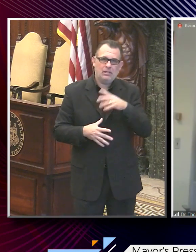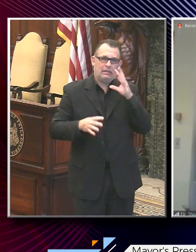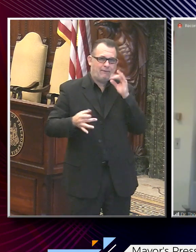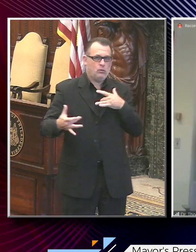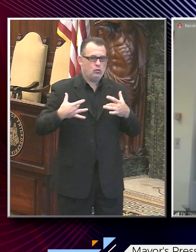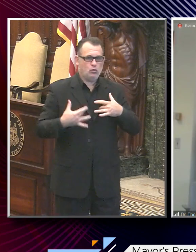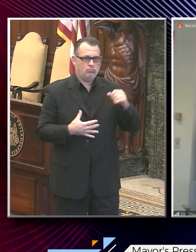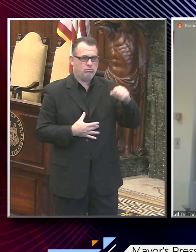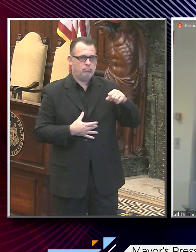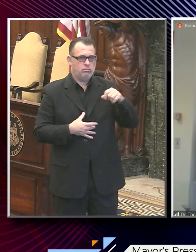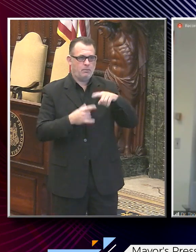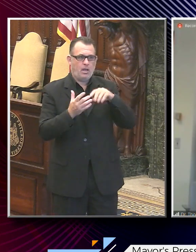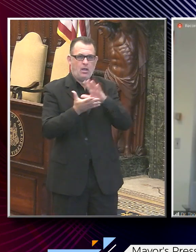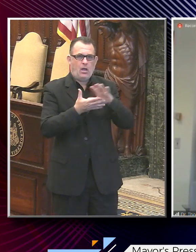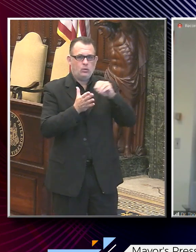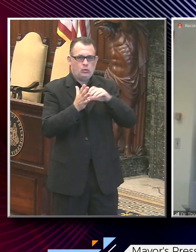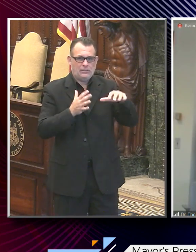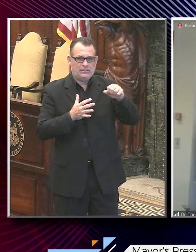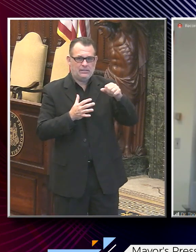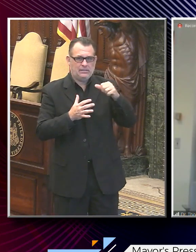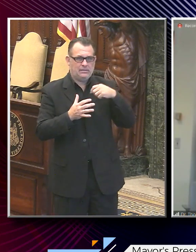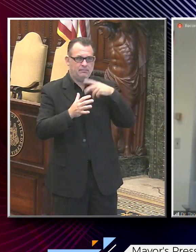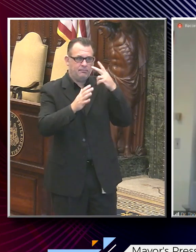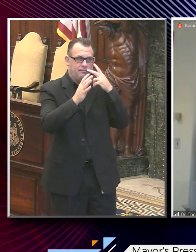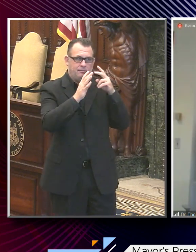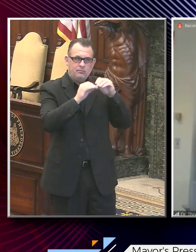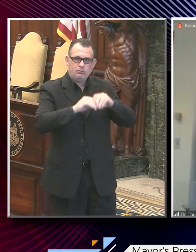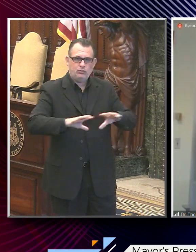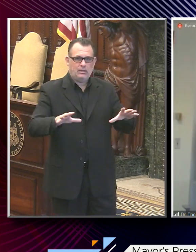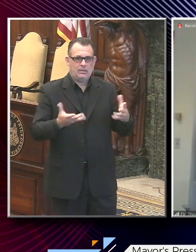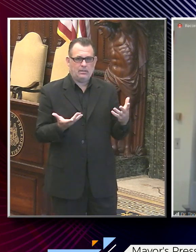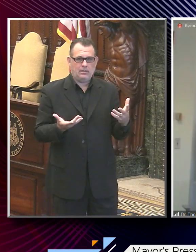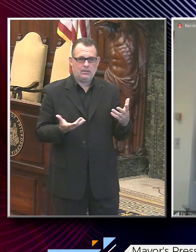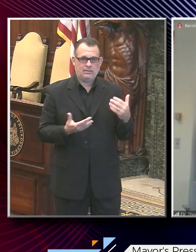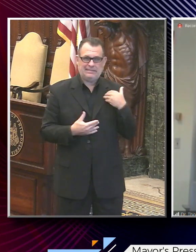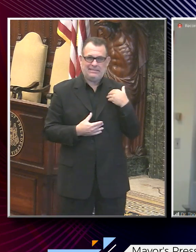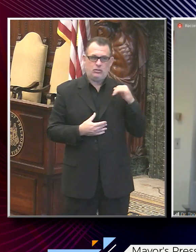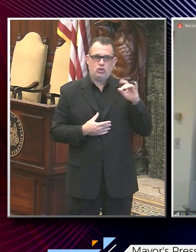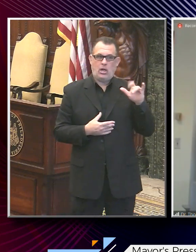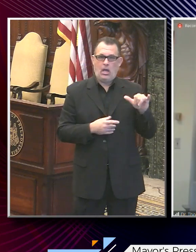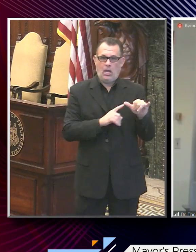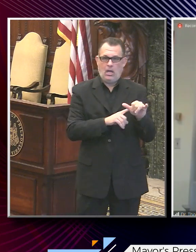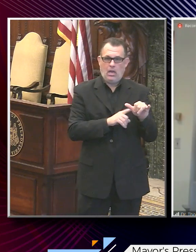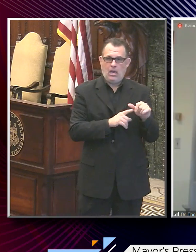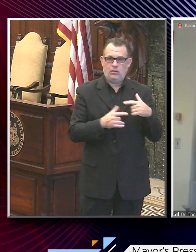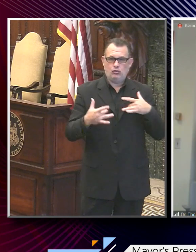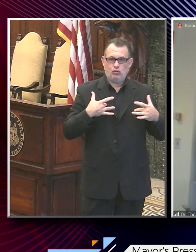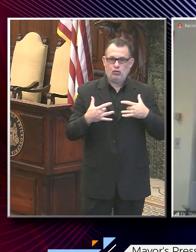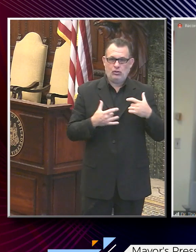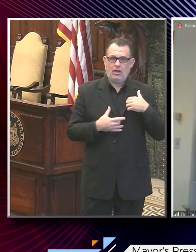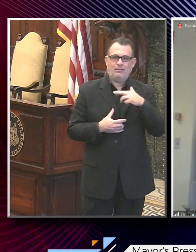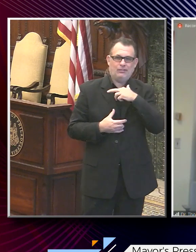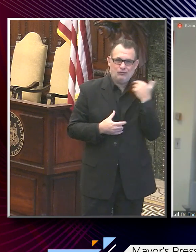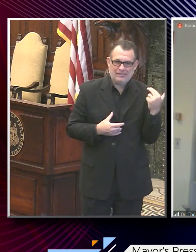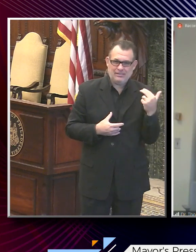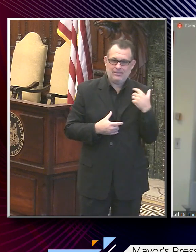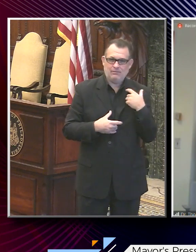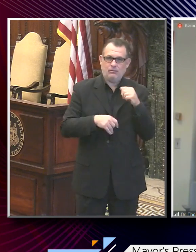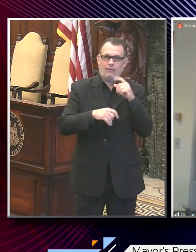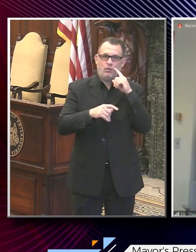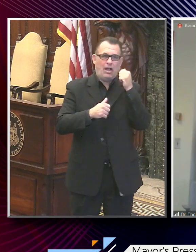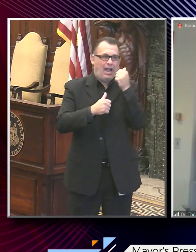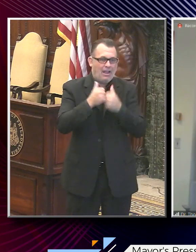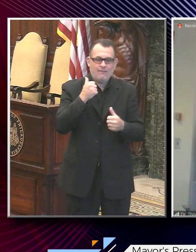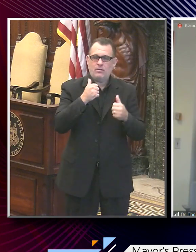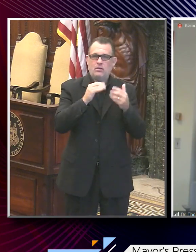passing on that risk. Back in July, we foresaw that we would have a risk here. And so we worked with every college in the city to have them